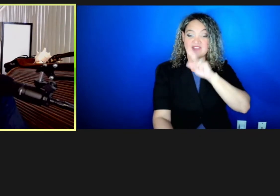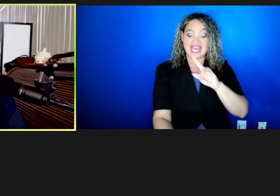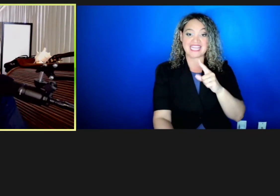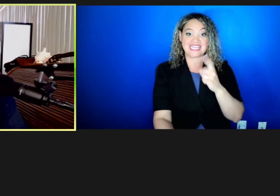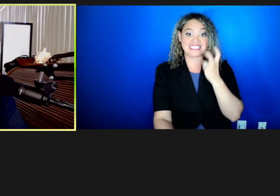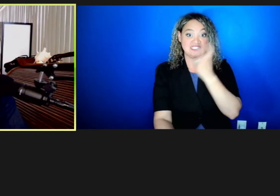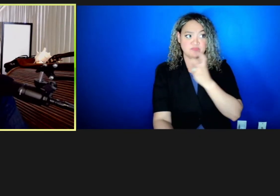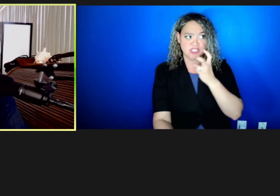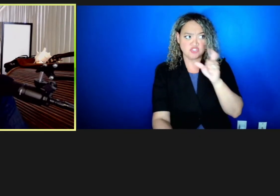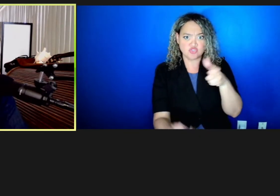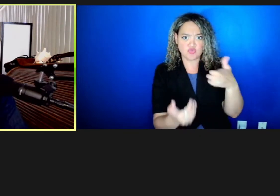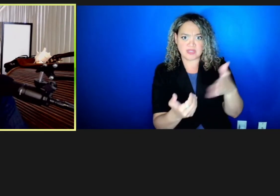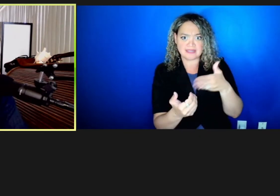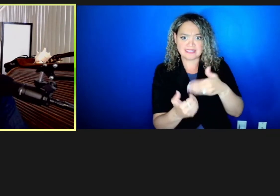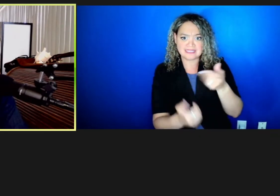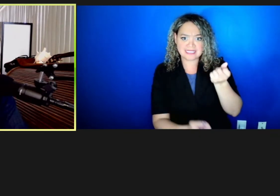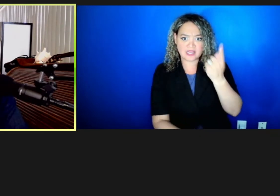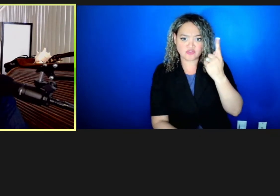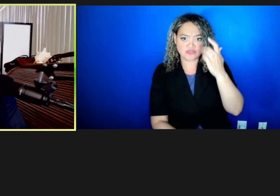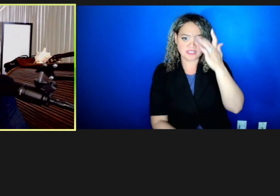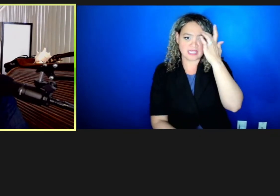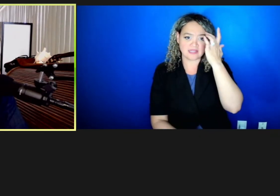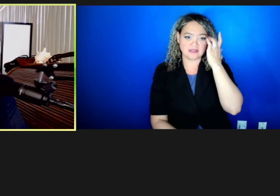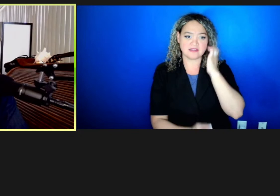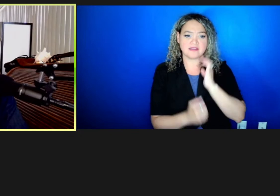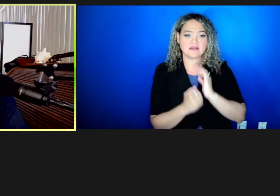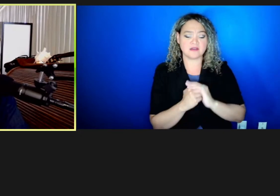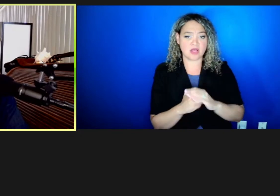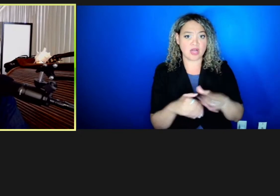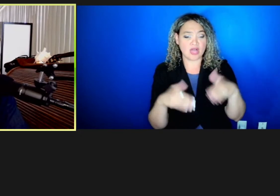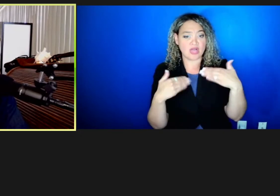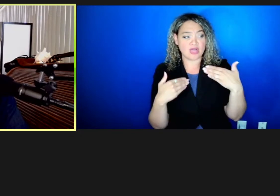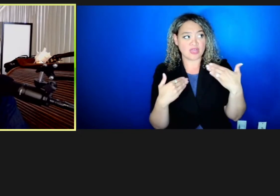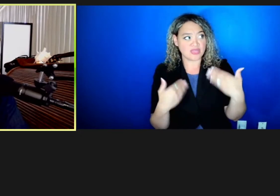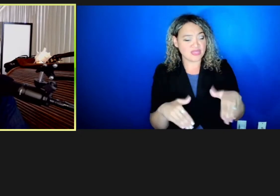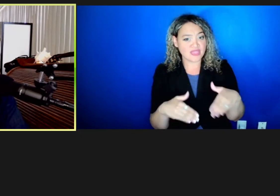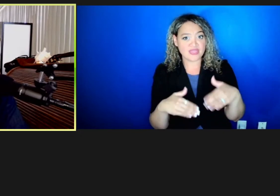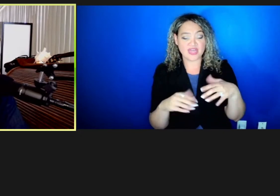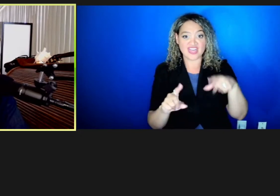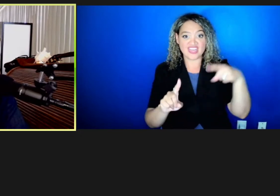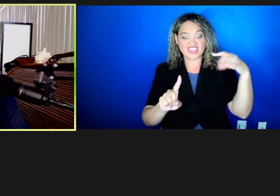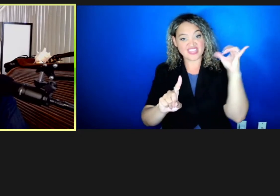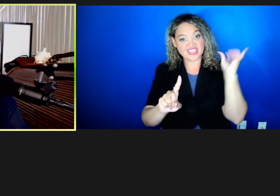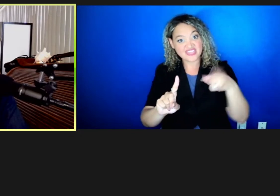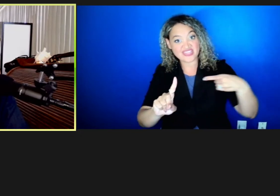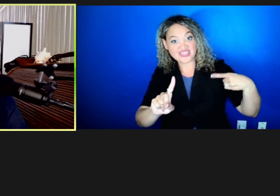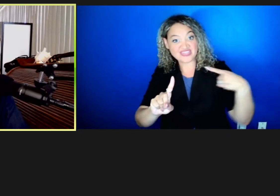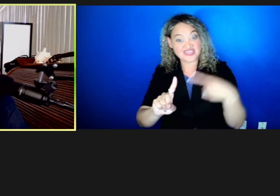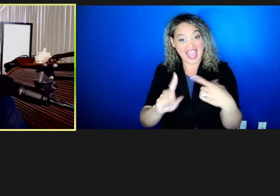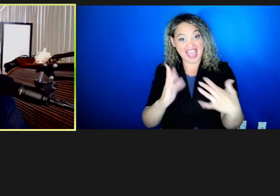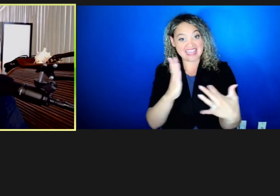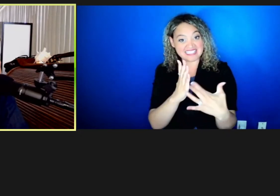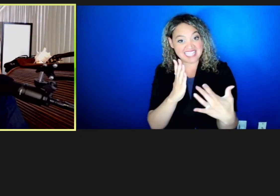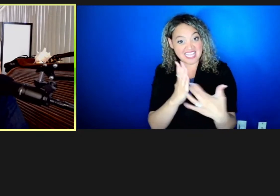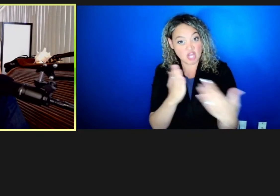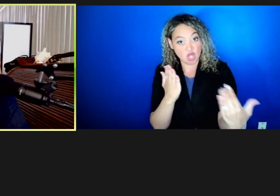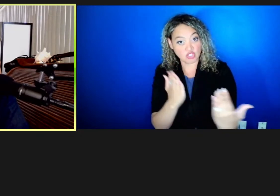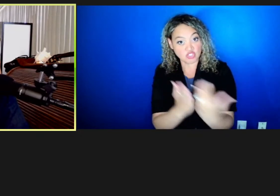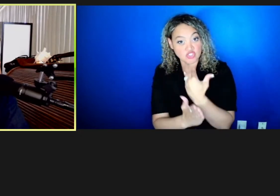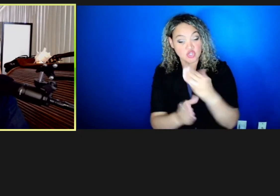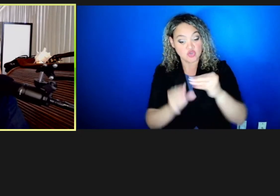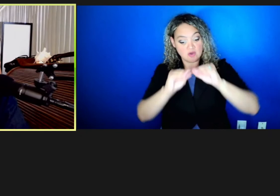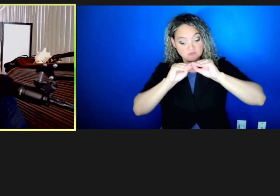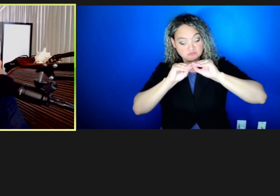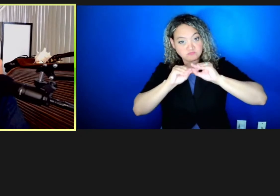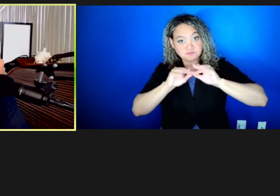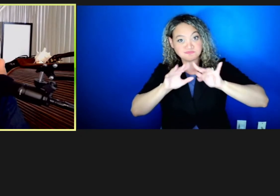understandable as human speech. That breakthrough, and ones that followed, set events cascading that would